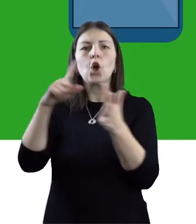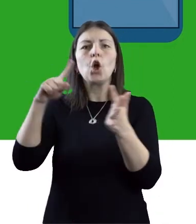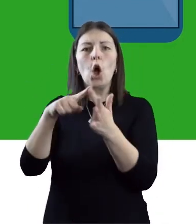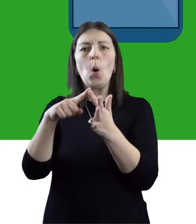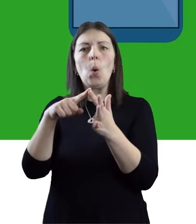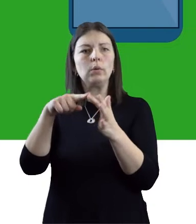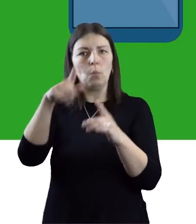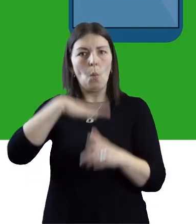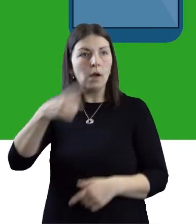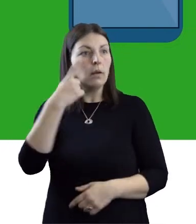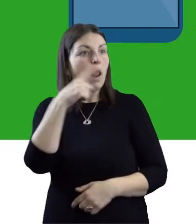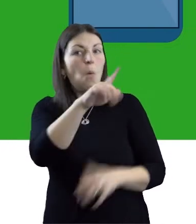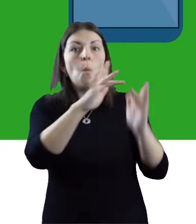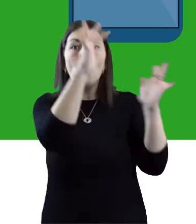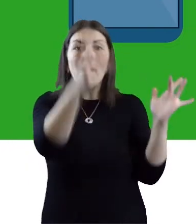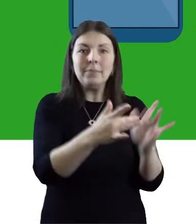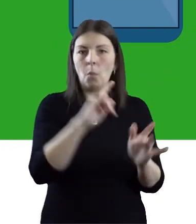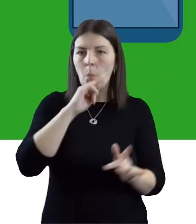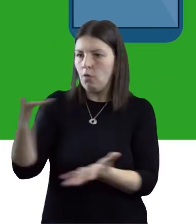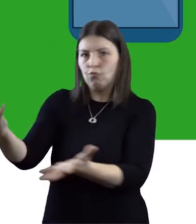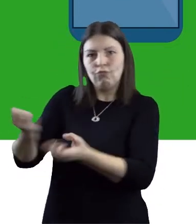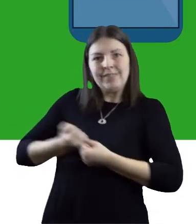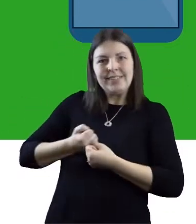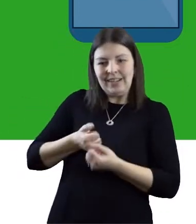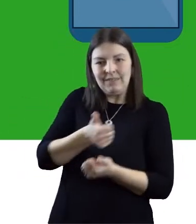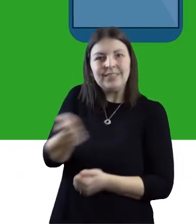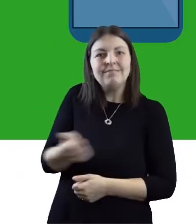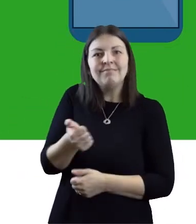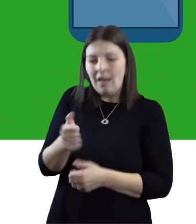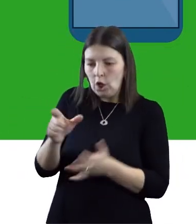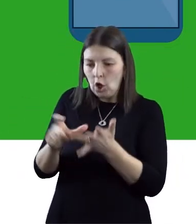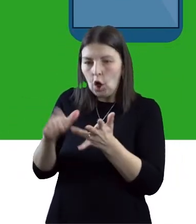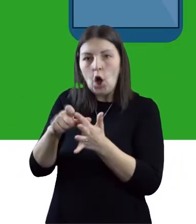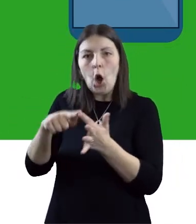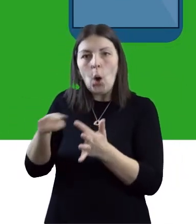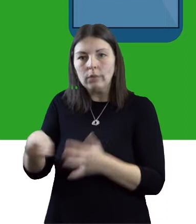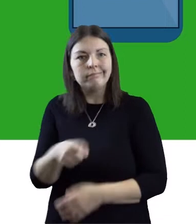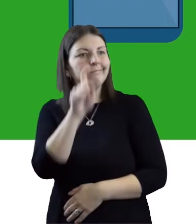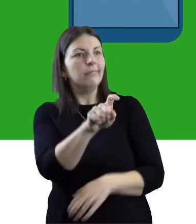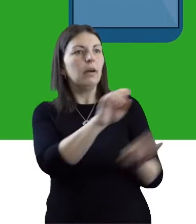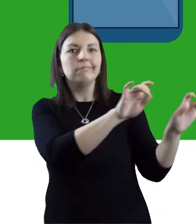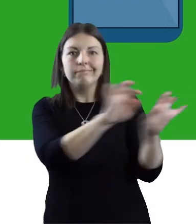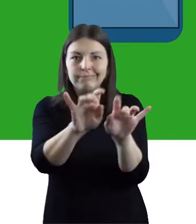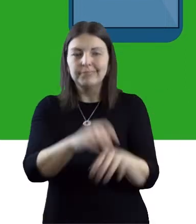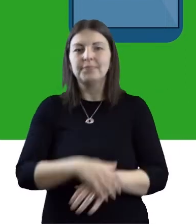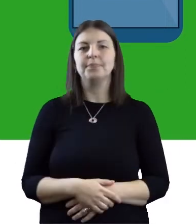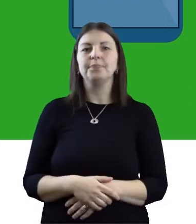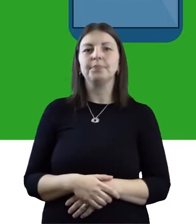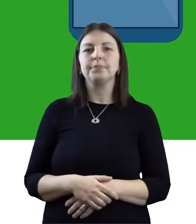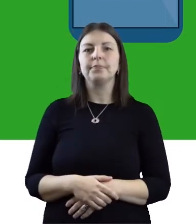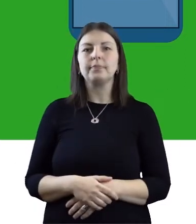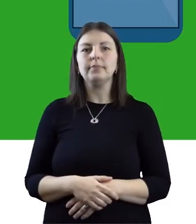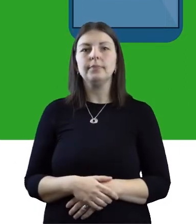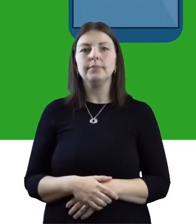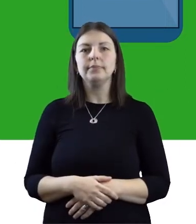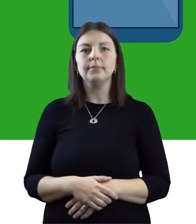you receive via a text message. You can usually find the option to turn it on under Settings or Account Profile. This prevents